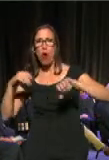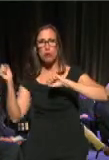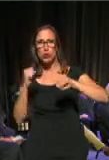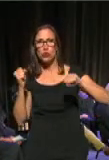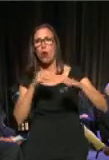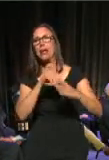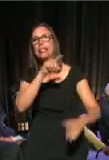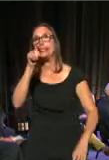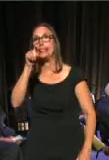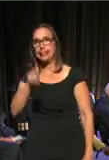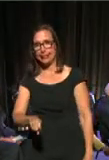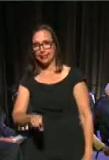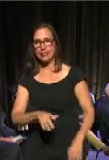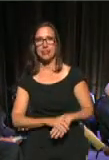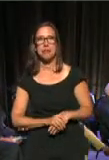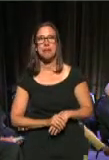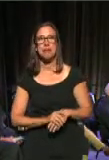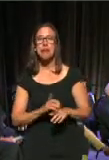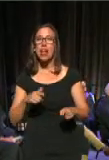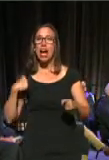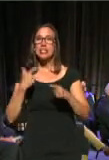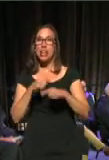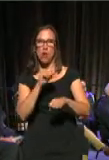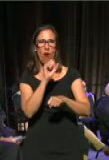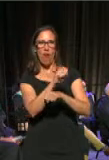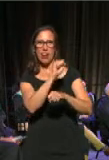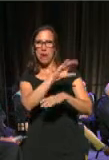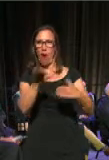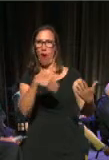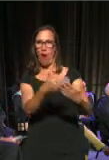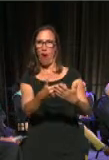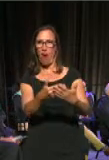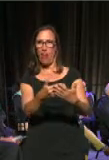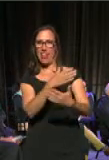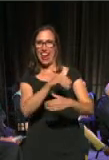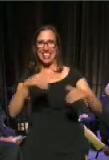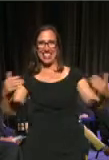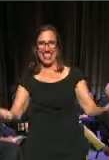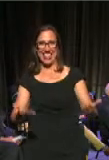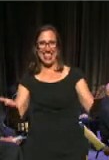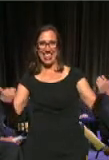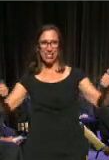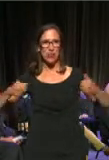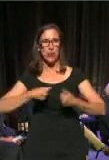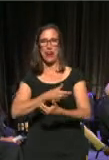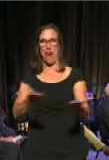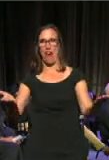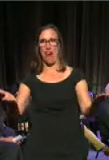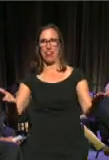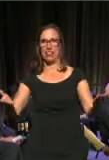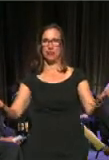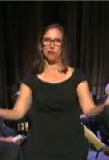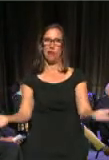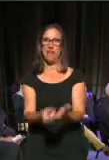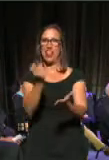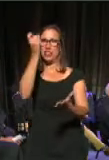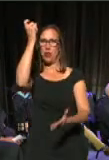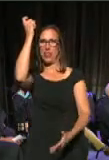Texas. And yet we overcame it all, and here we are,